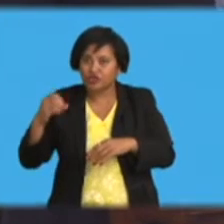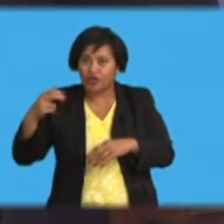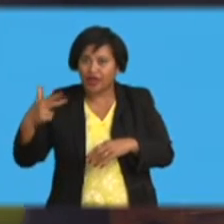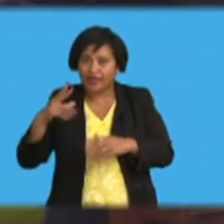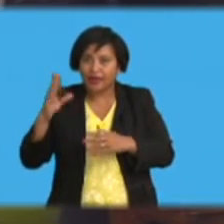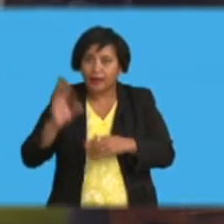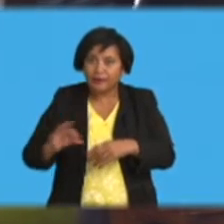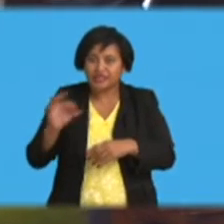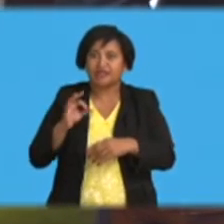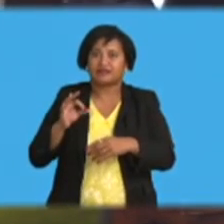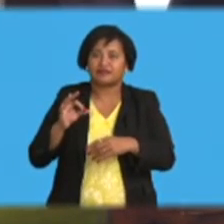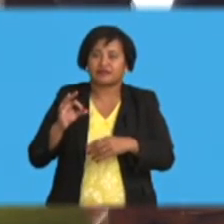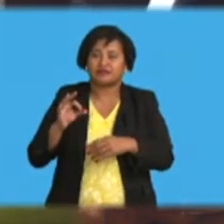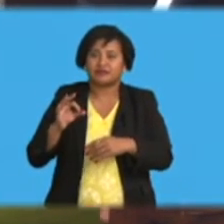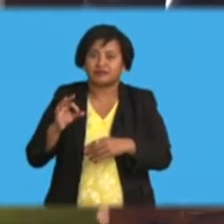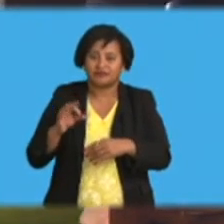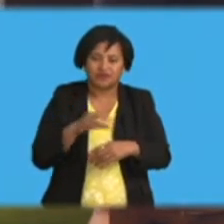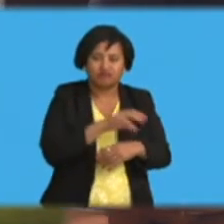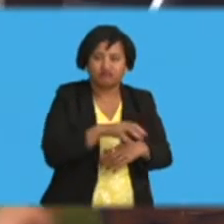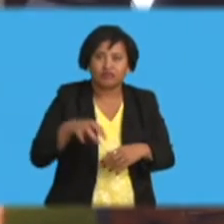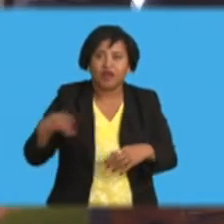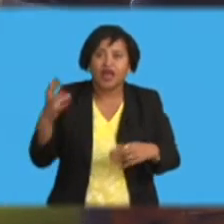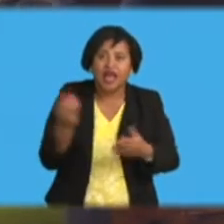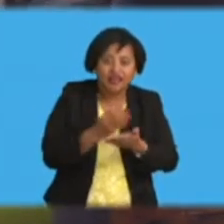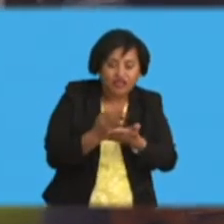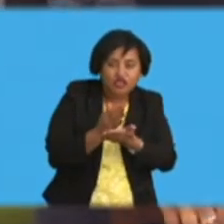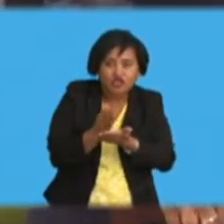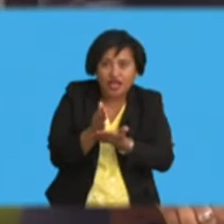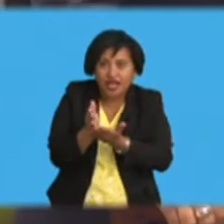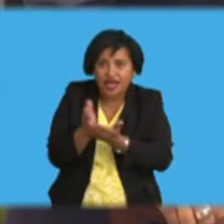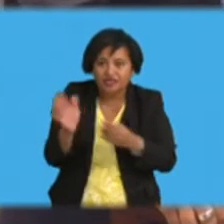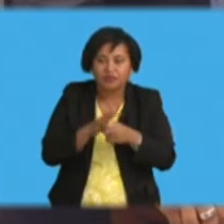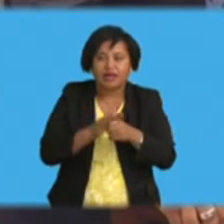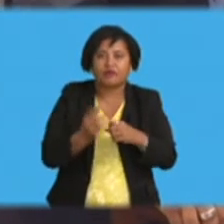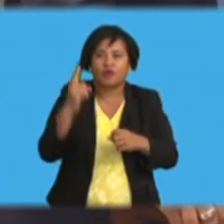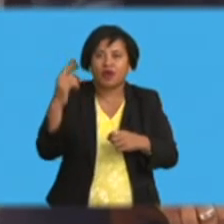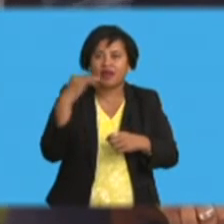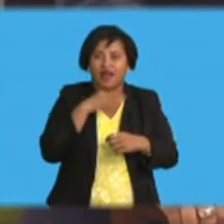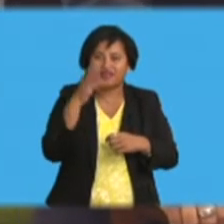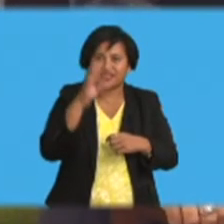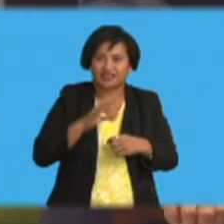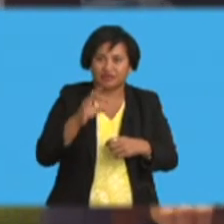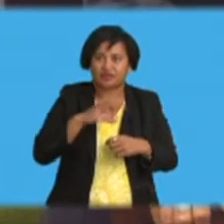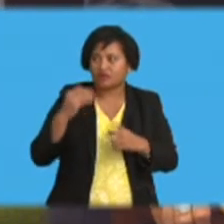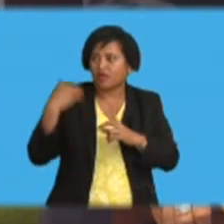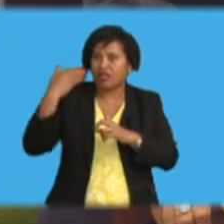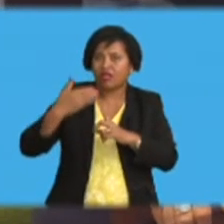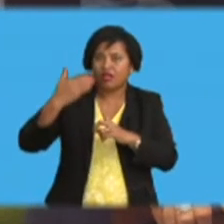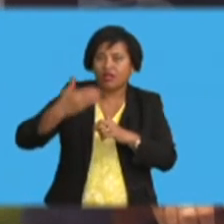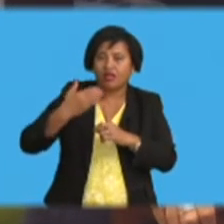0.08% of Fiji Airways. Its strong current financial position, Mr. Speaker, the culmination of 4 successive years of record